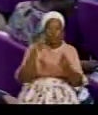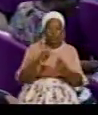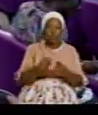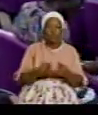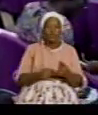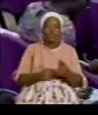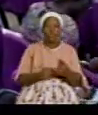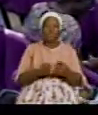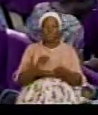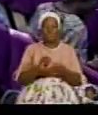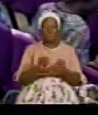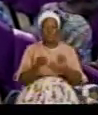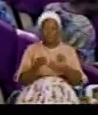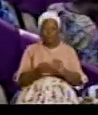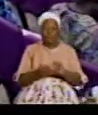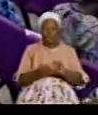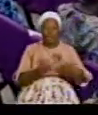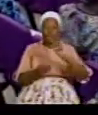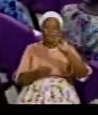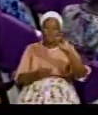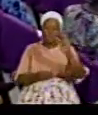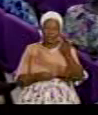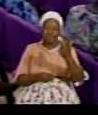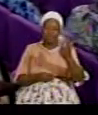point number three.